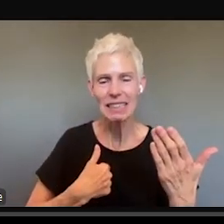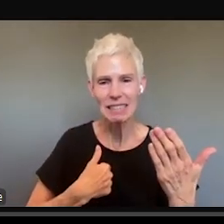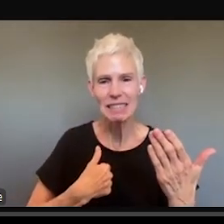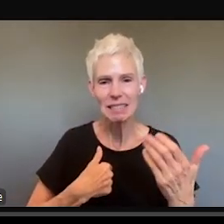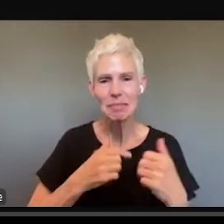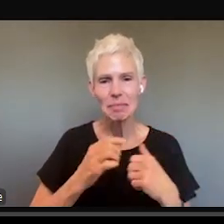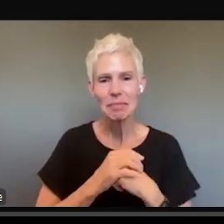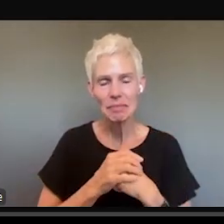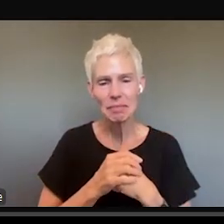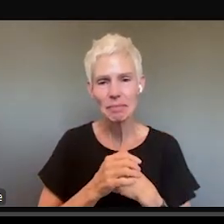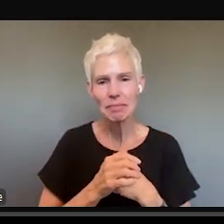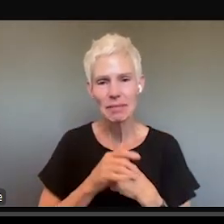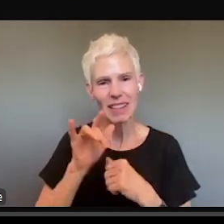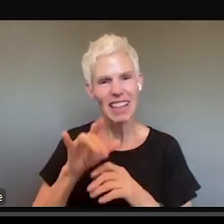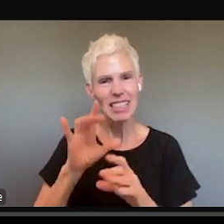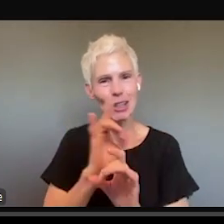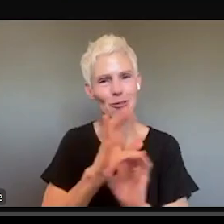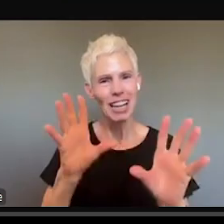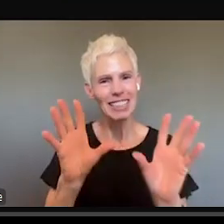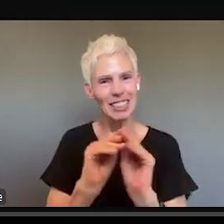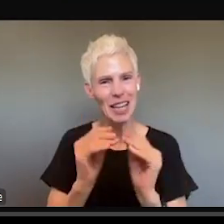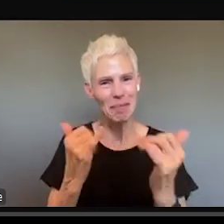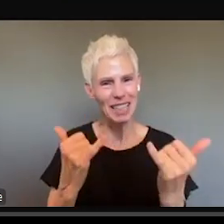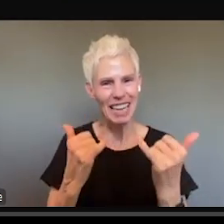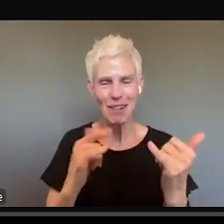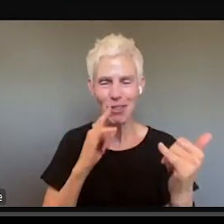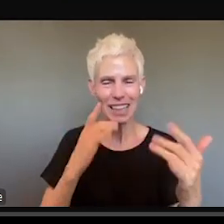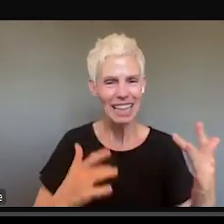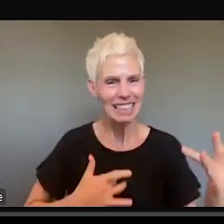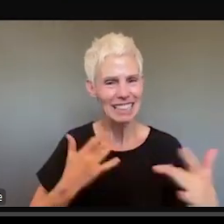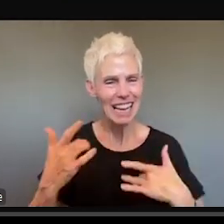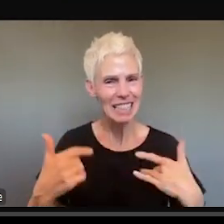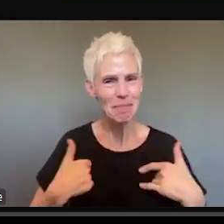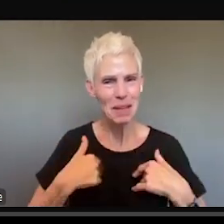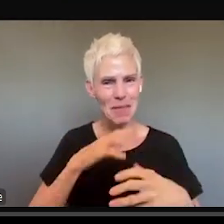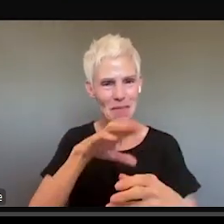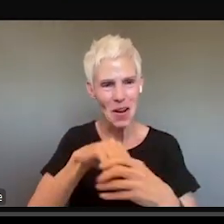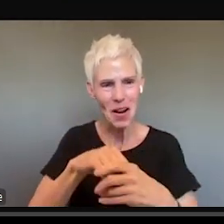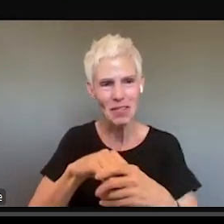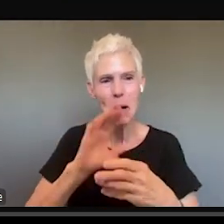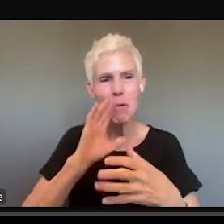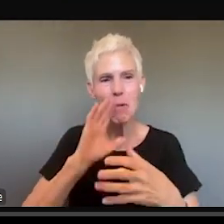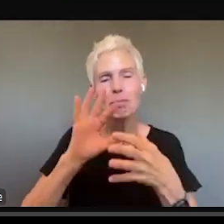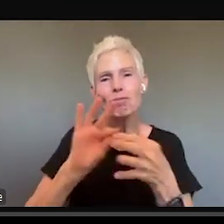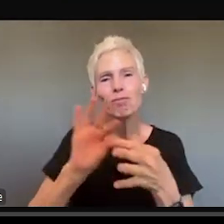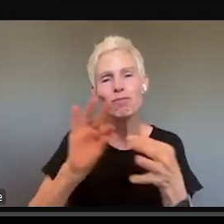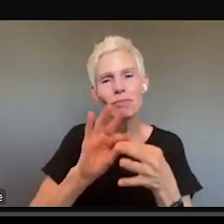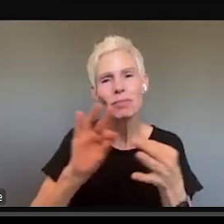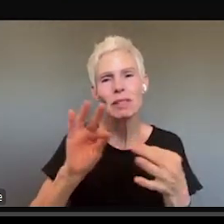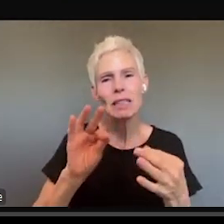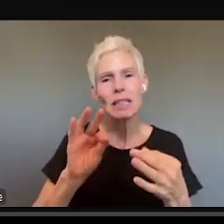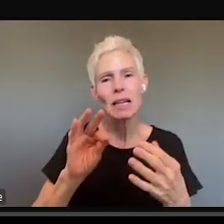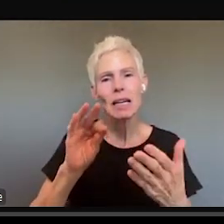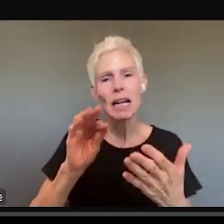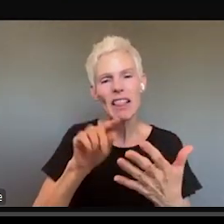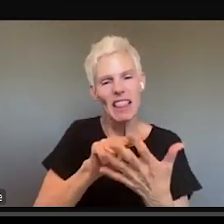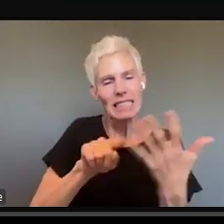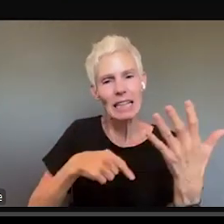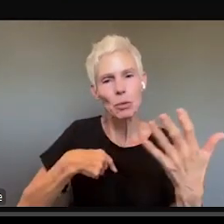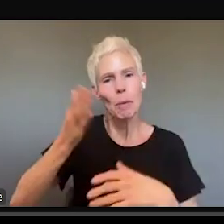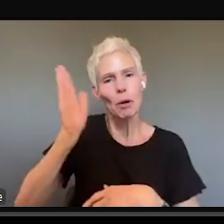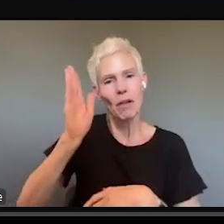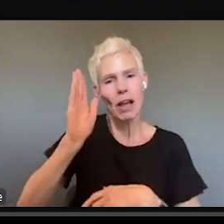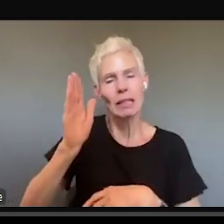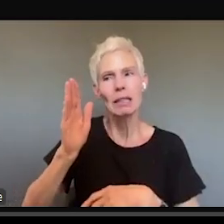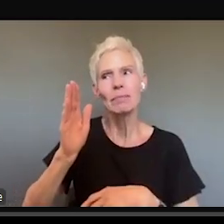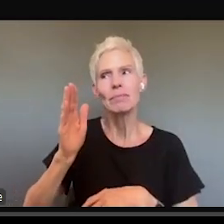the Crisis Jam today. It's really exciting to be here. I'm going to be talking a little bit about what we presented at the commissioners